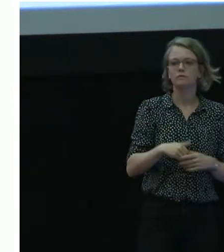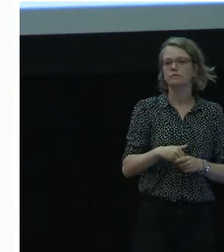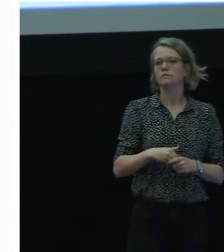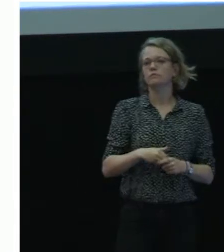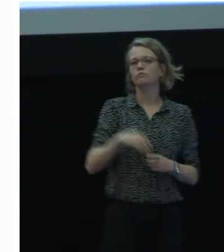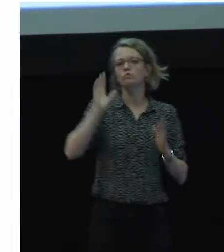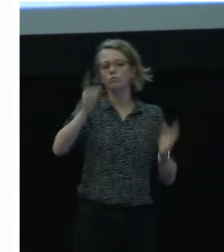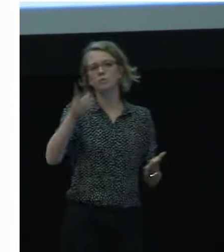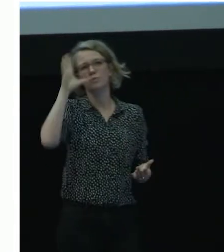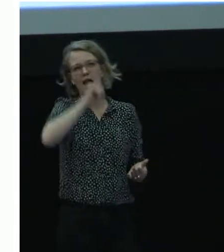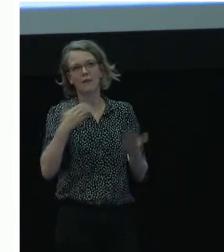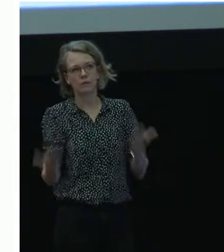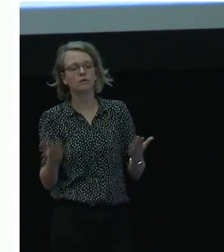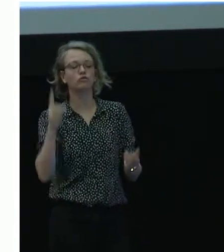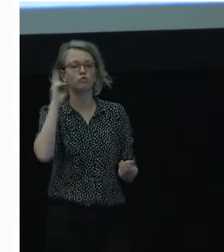Dutch sign language.